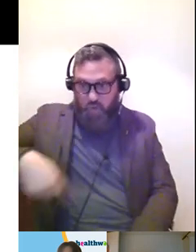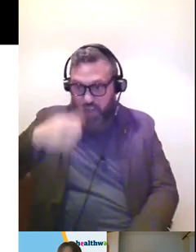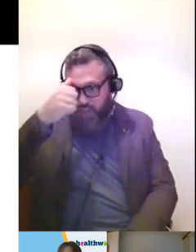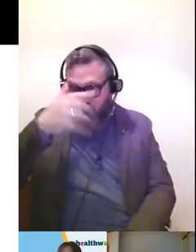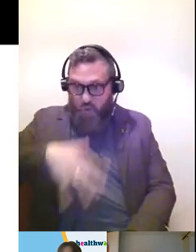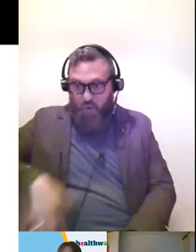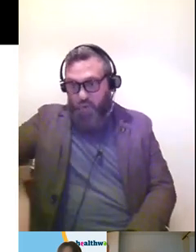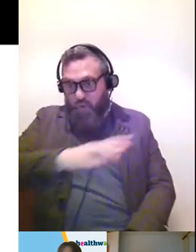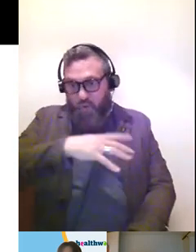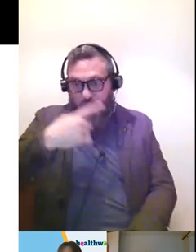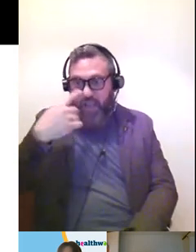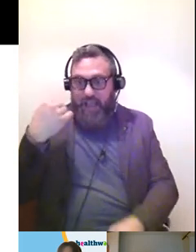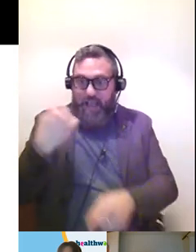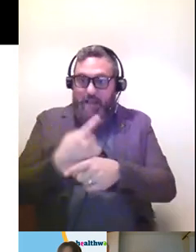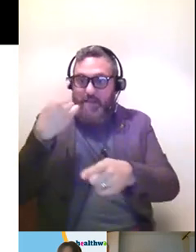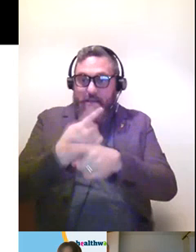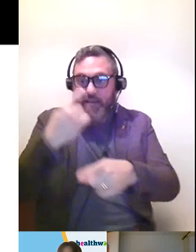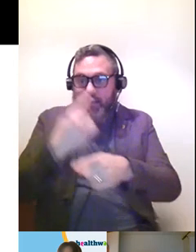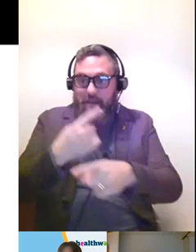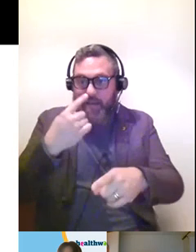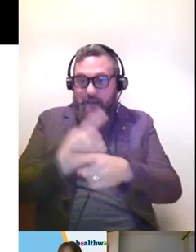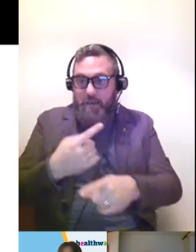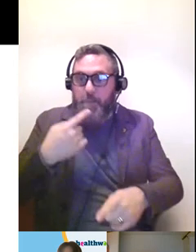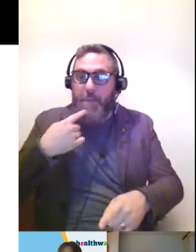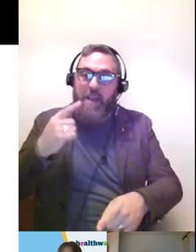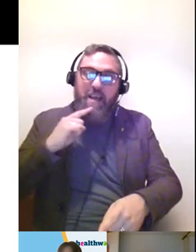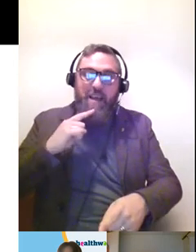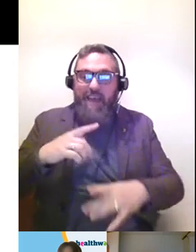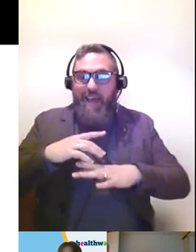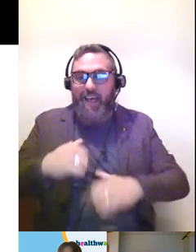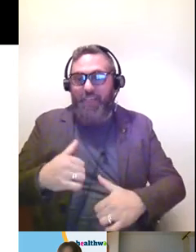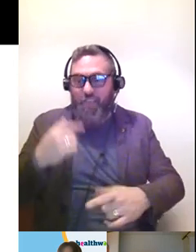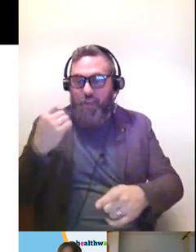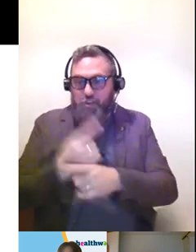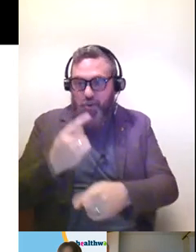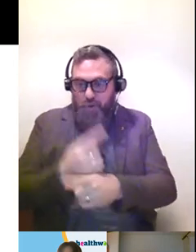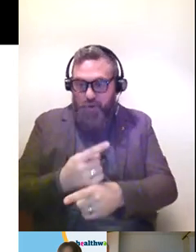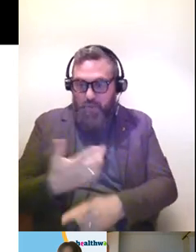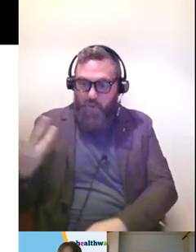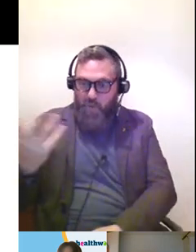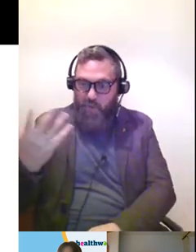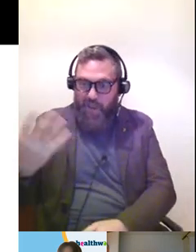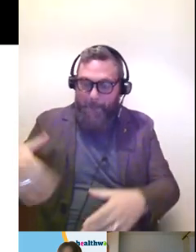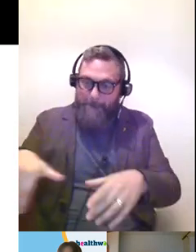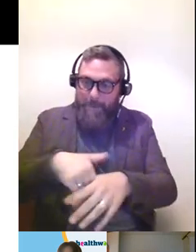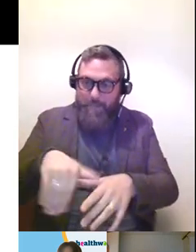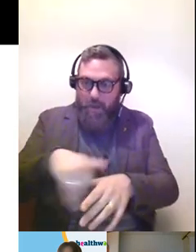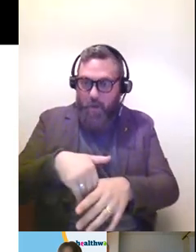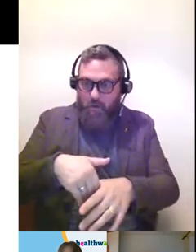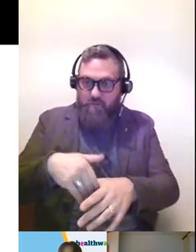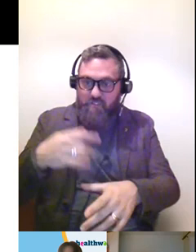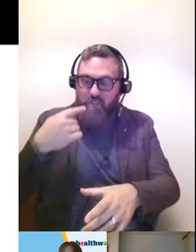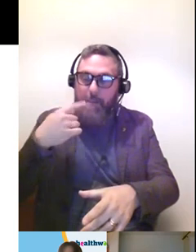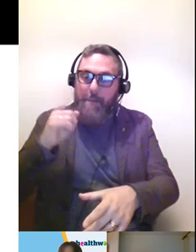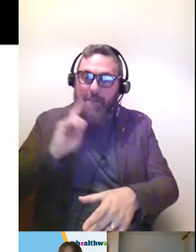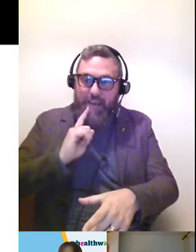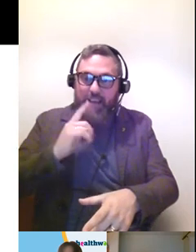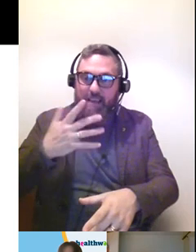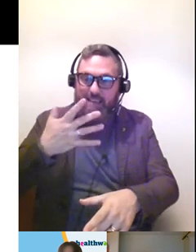all can talk sort of public health talk and stuff like that, but you know, where are the members of the public? So we need